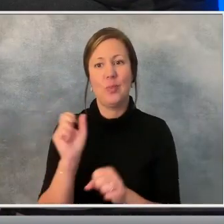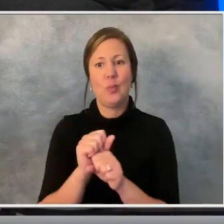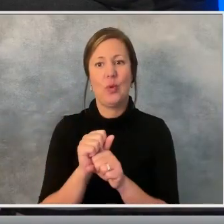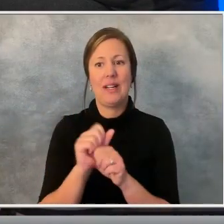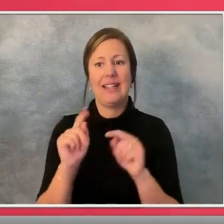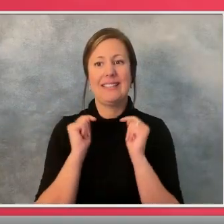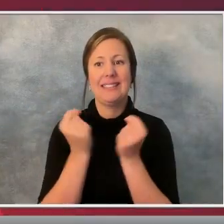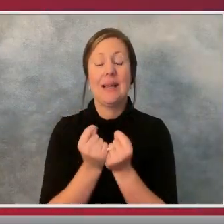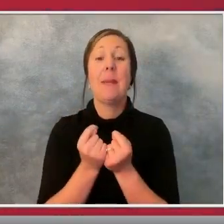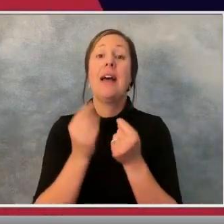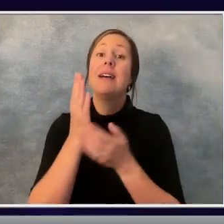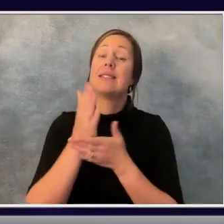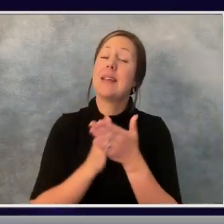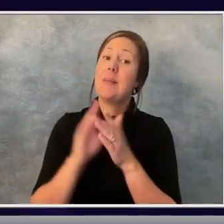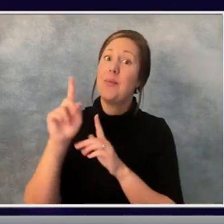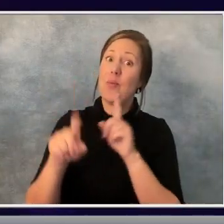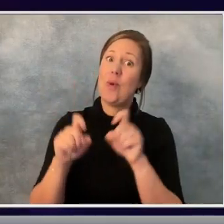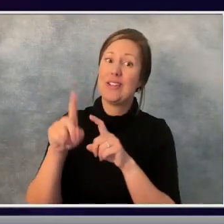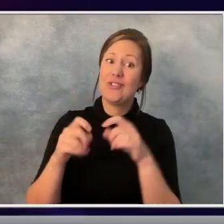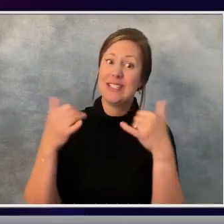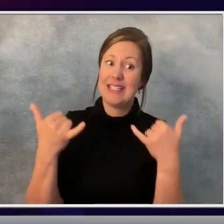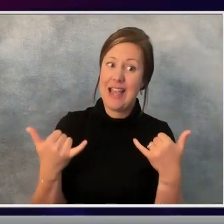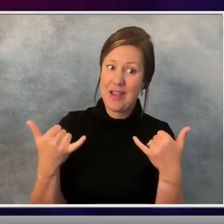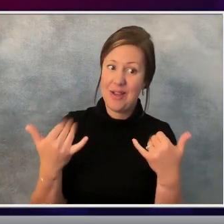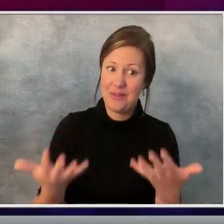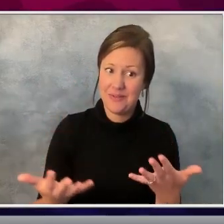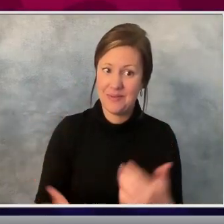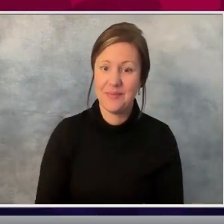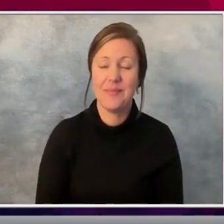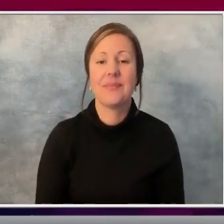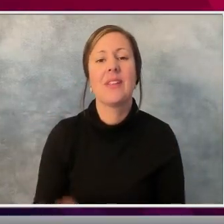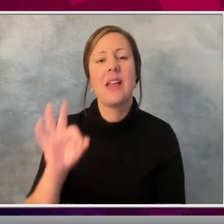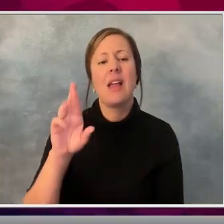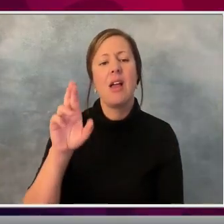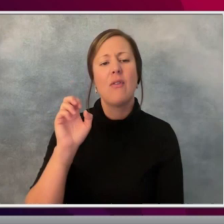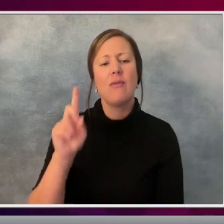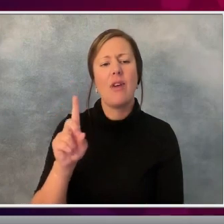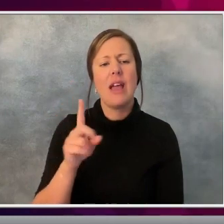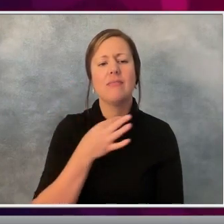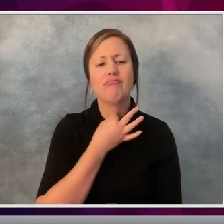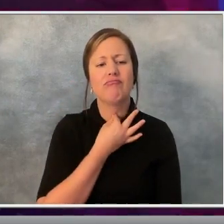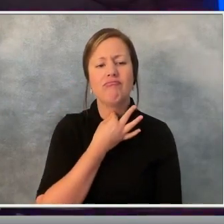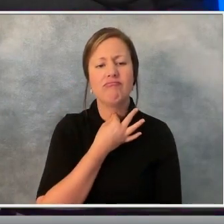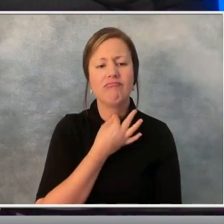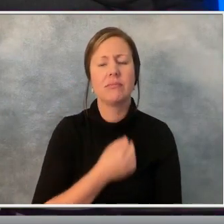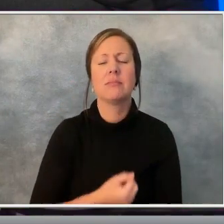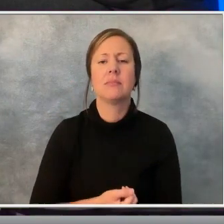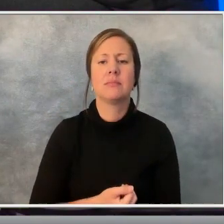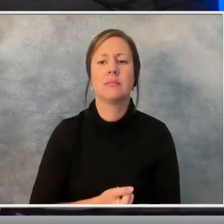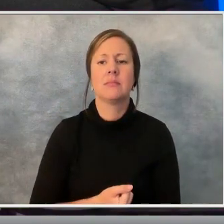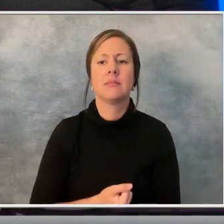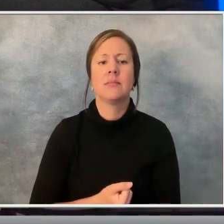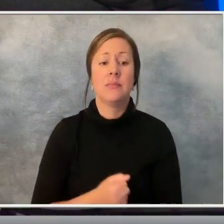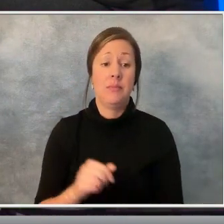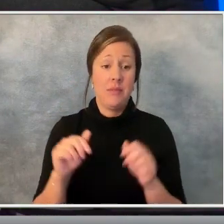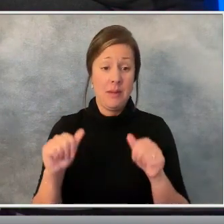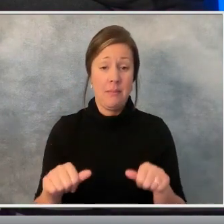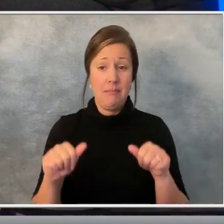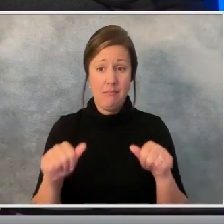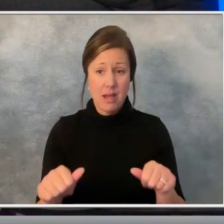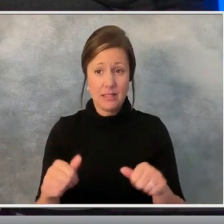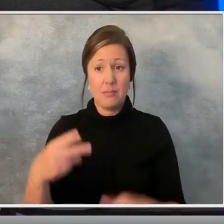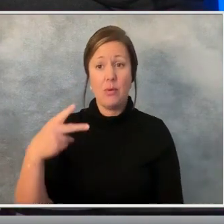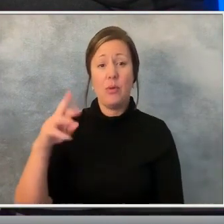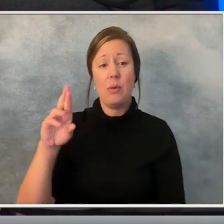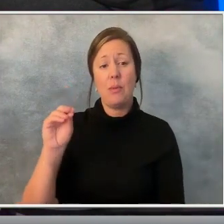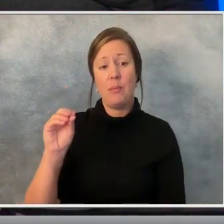some of our viewer questions because they are coming in right now. Fred wants to know, is it possible that the prostate cancer